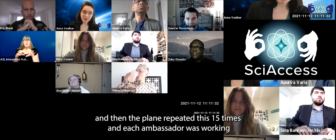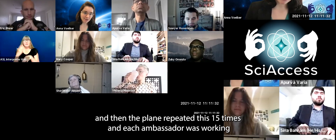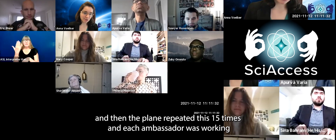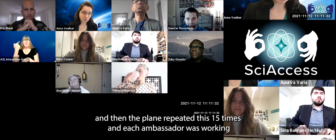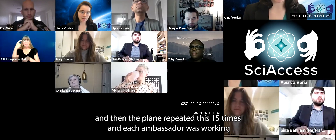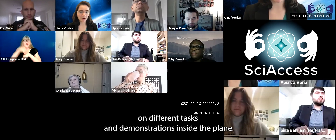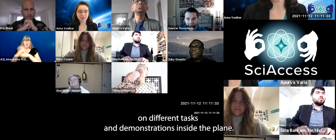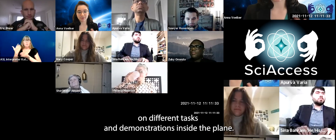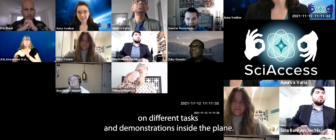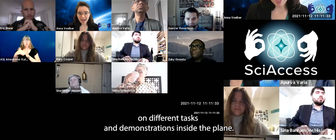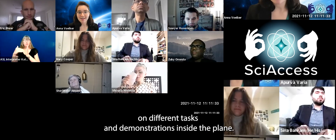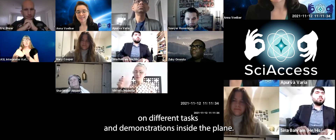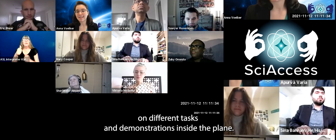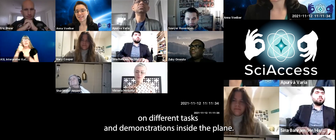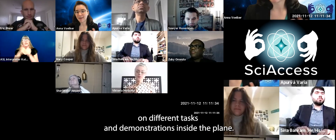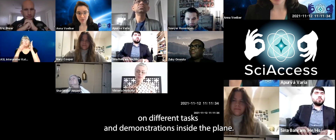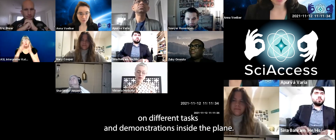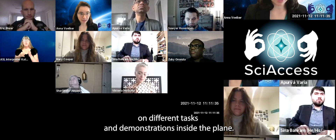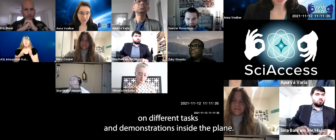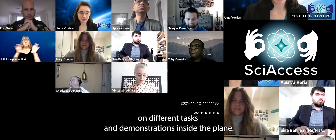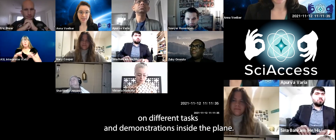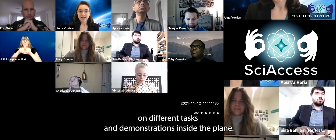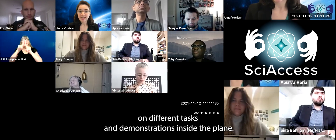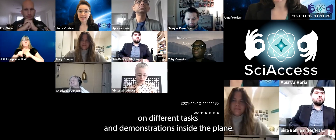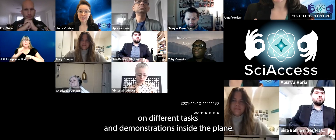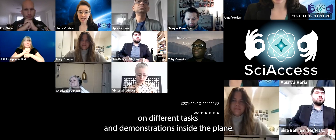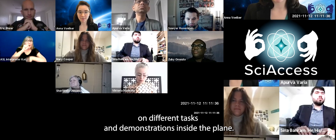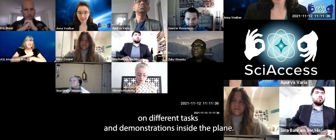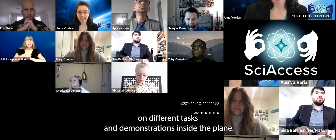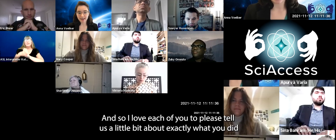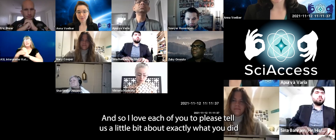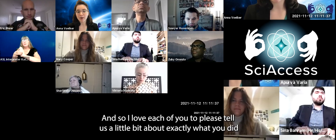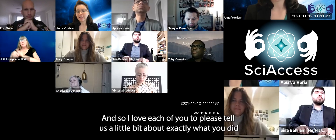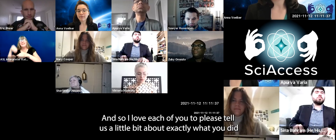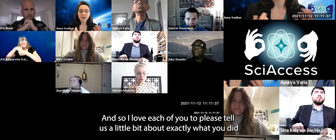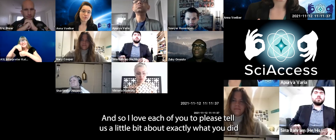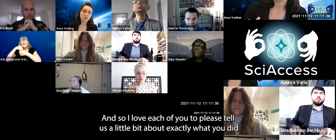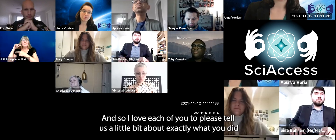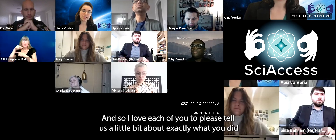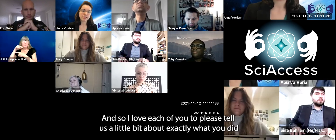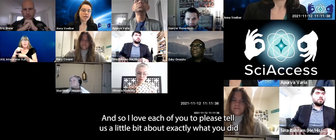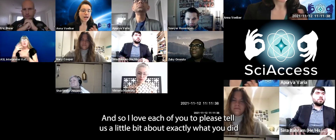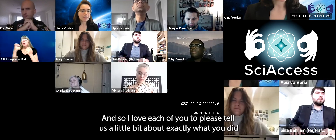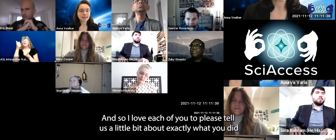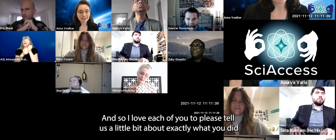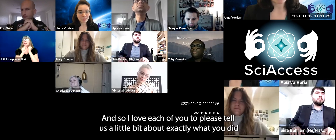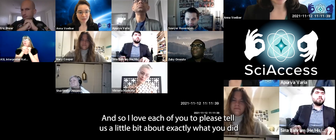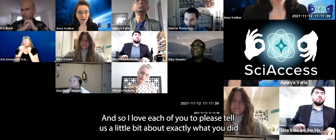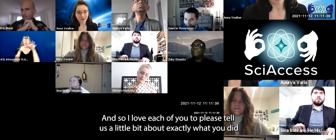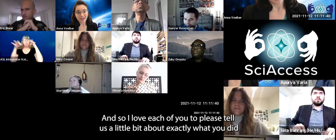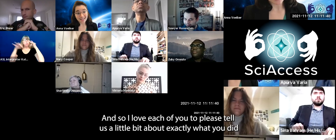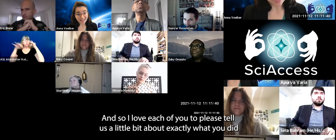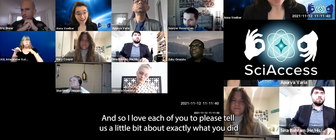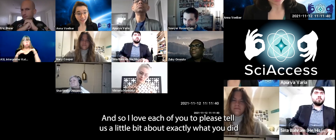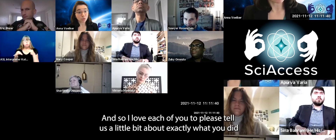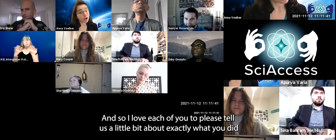each ambassador was working on different tasks and demonstrations inside the plane. And so I'd love each of you to please tell us a little bit